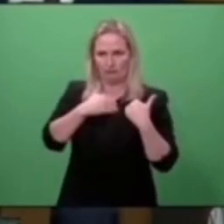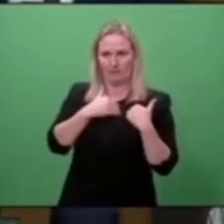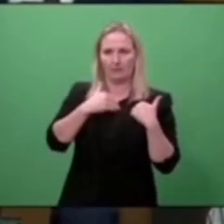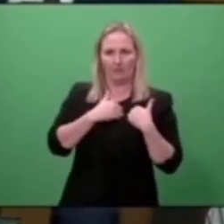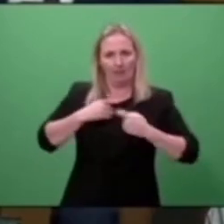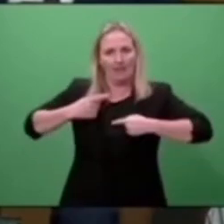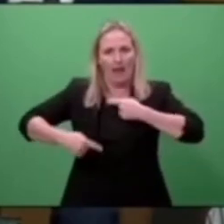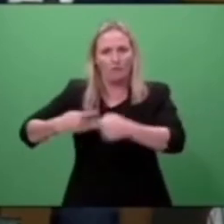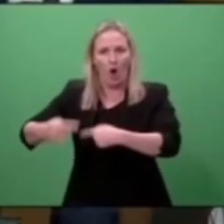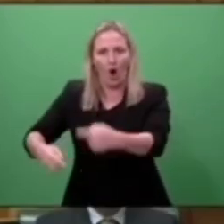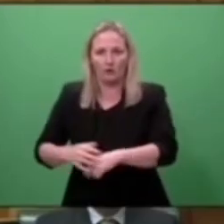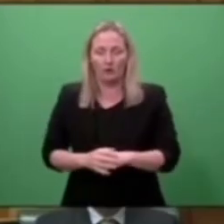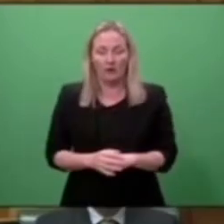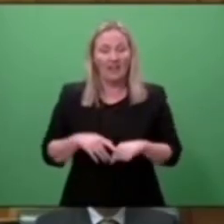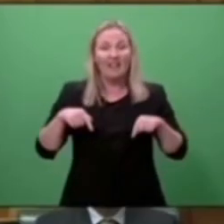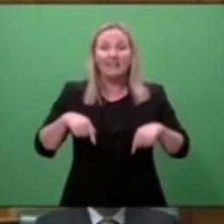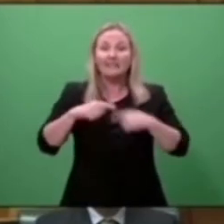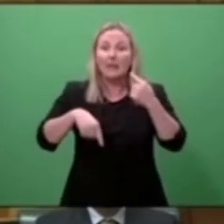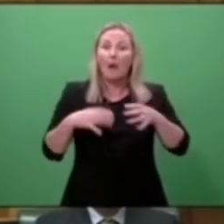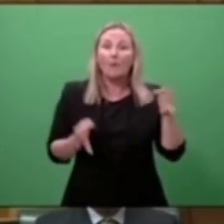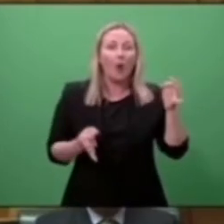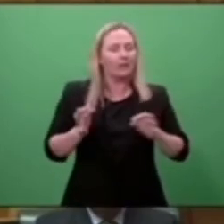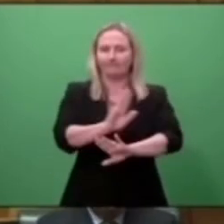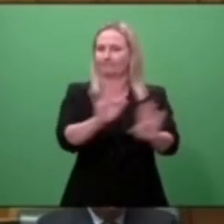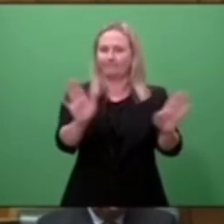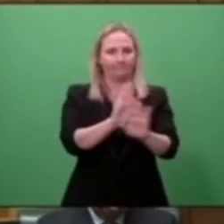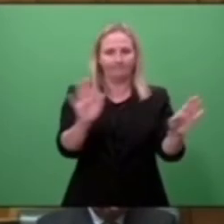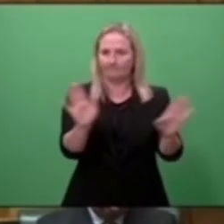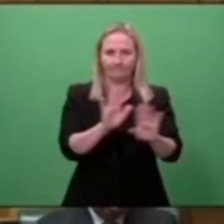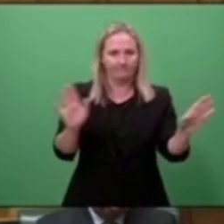be bigger than politics.